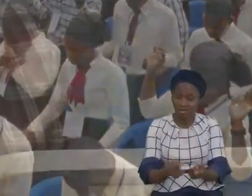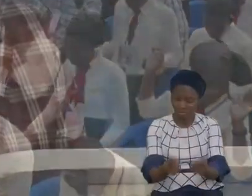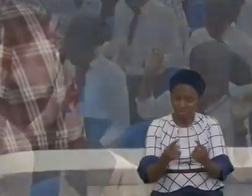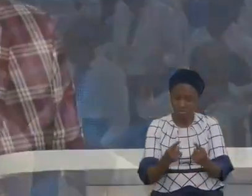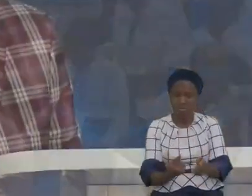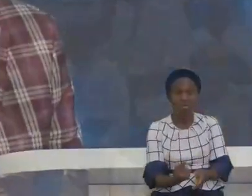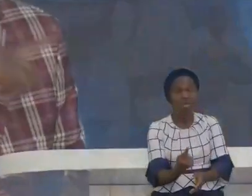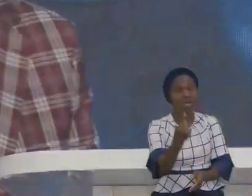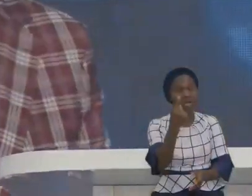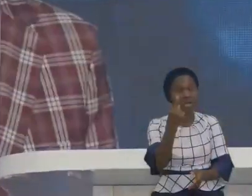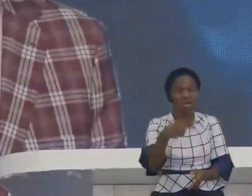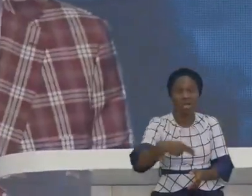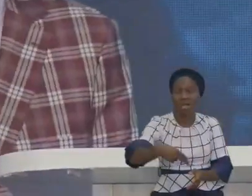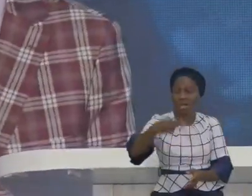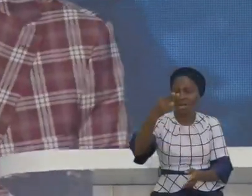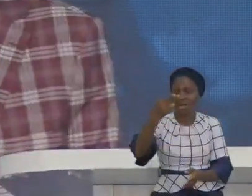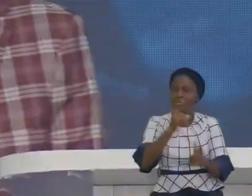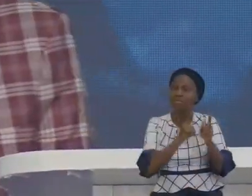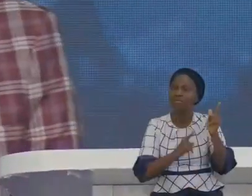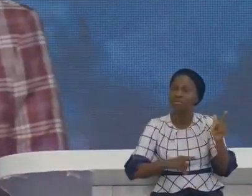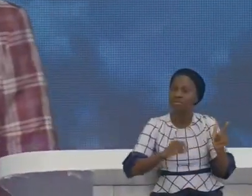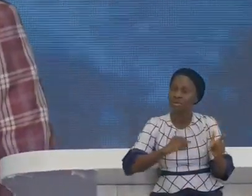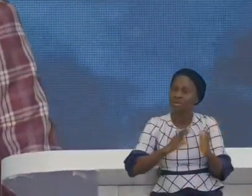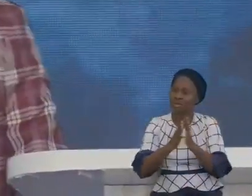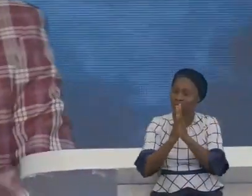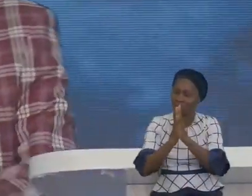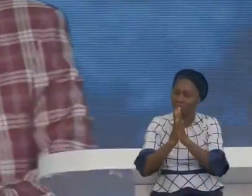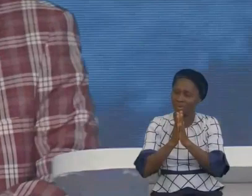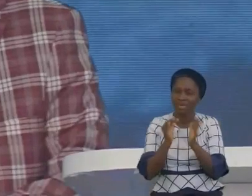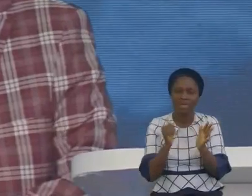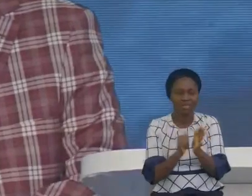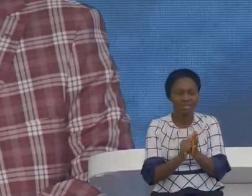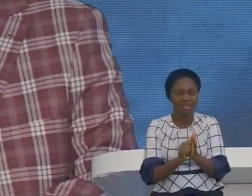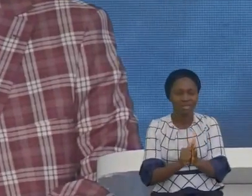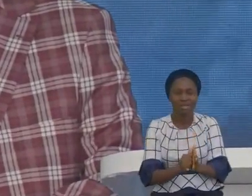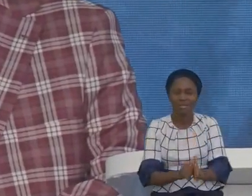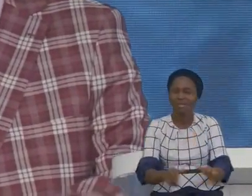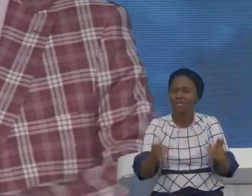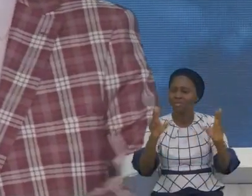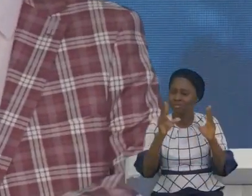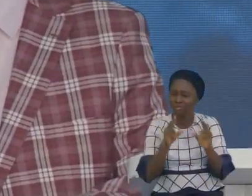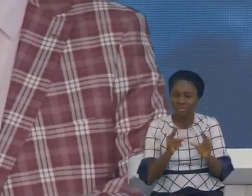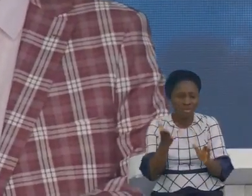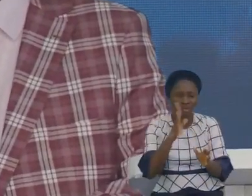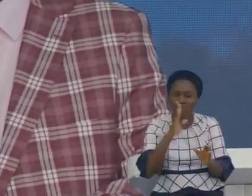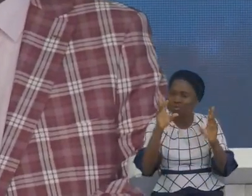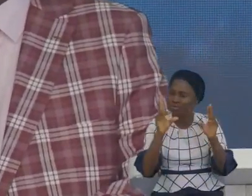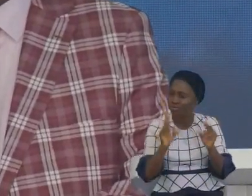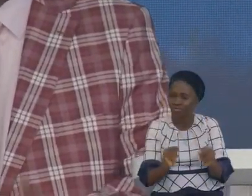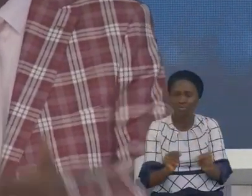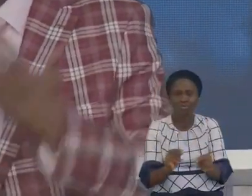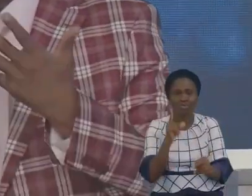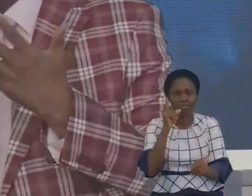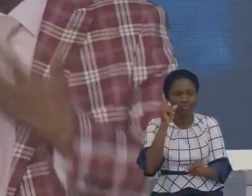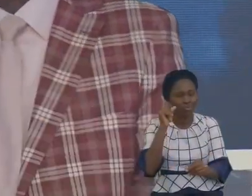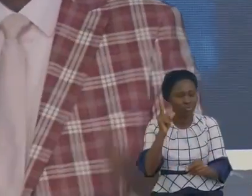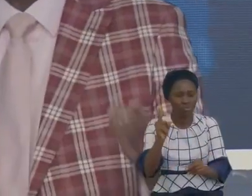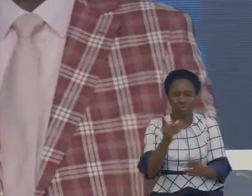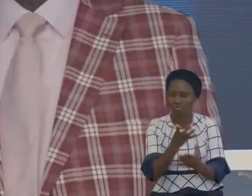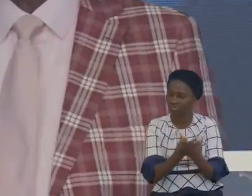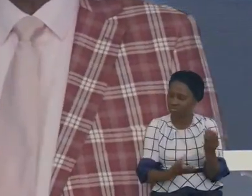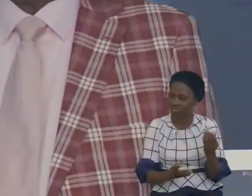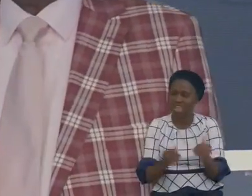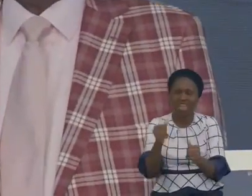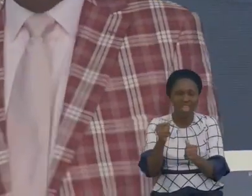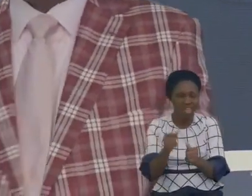be no exception. Every boy, every girl, every young